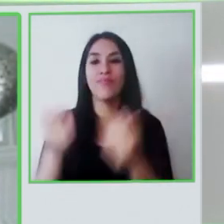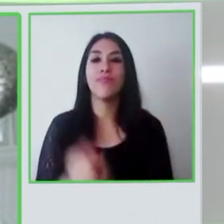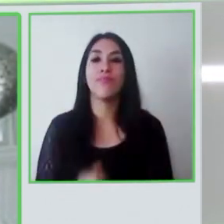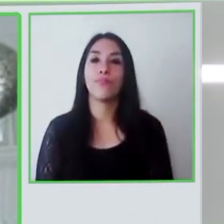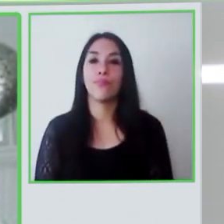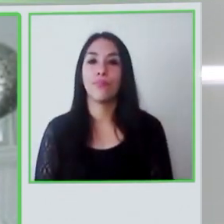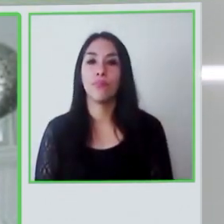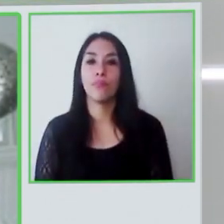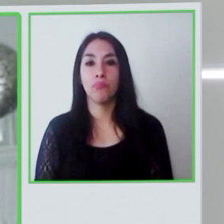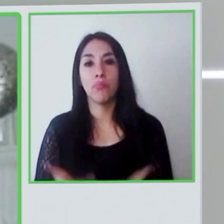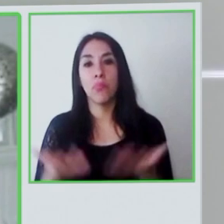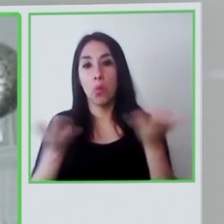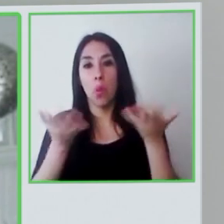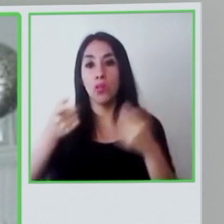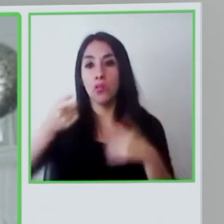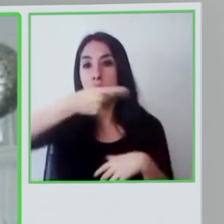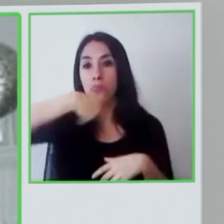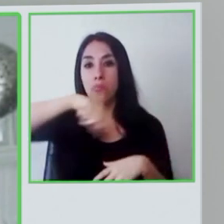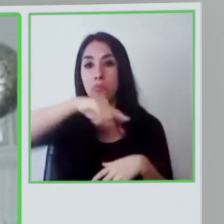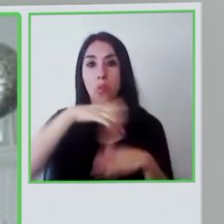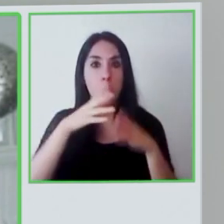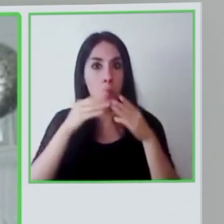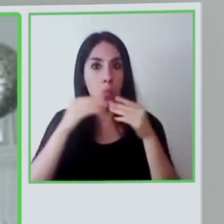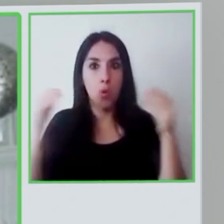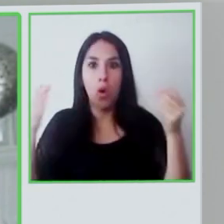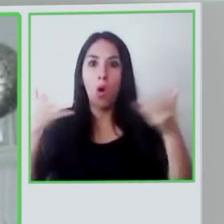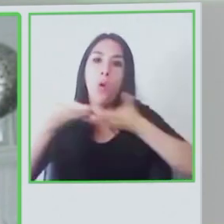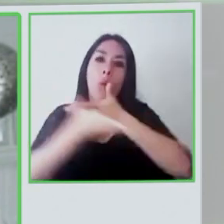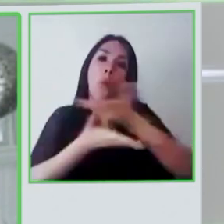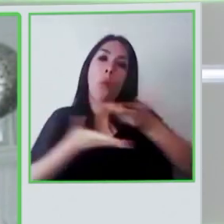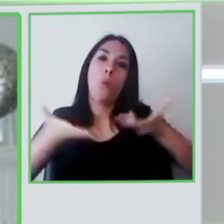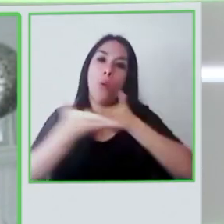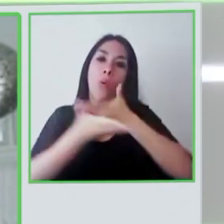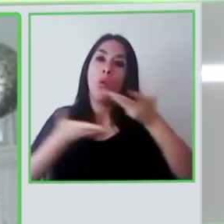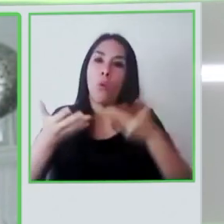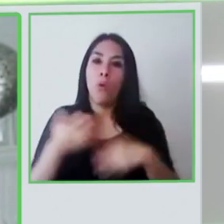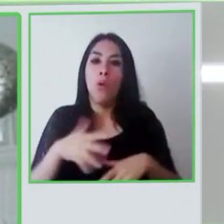That means that we have a lot to share, and sometimes